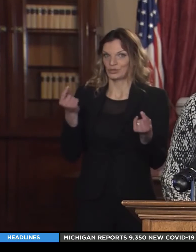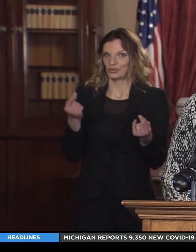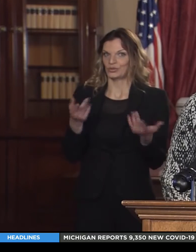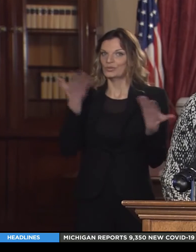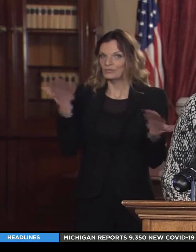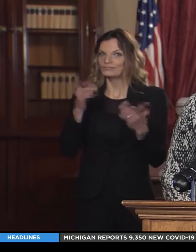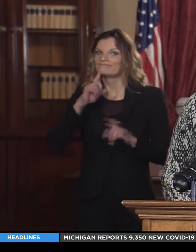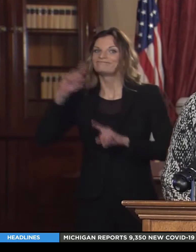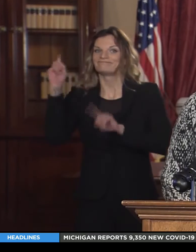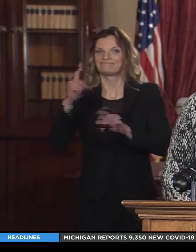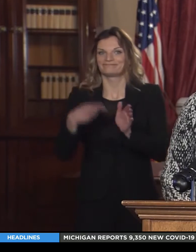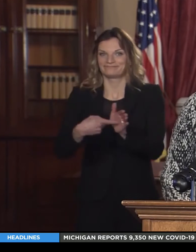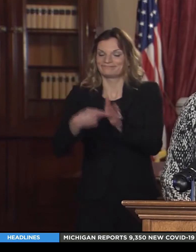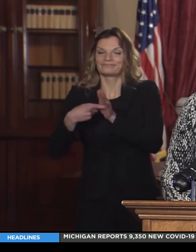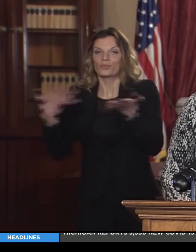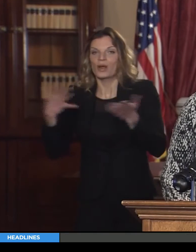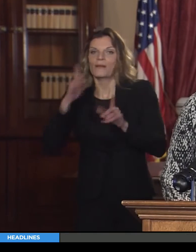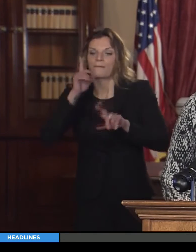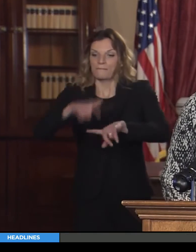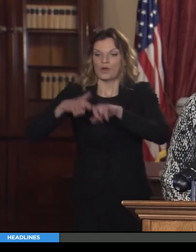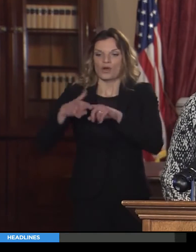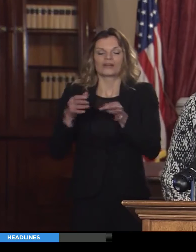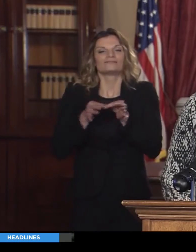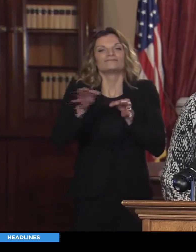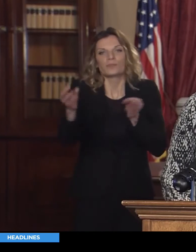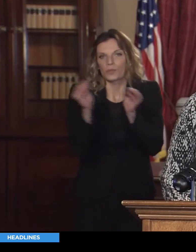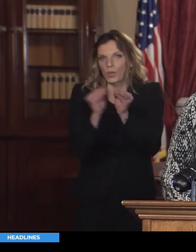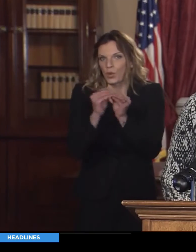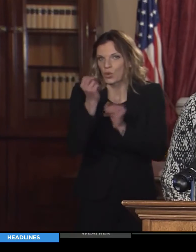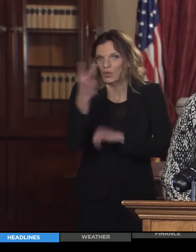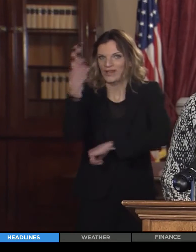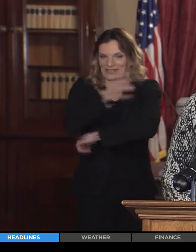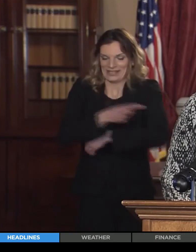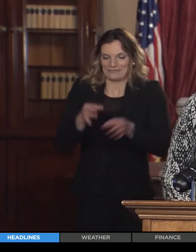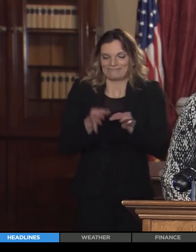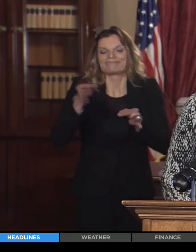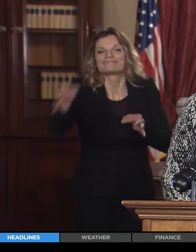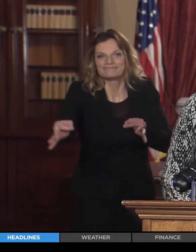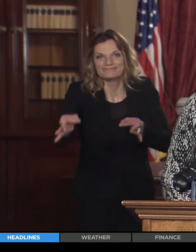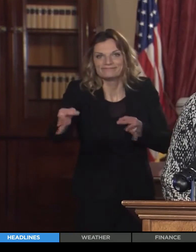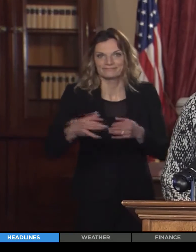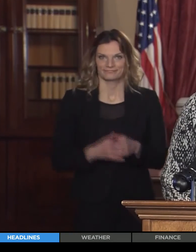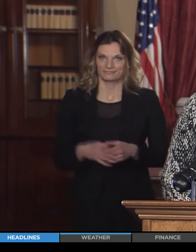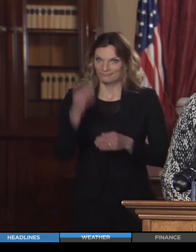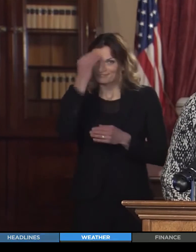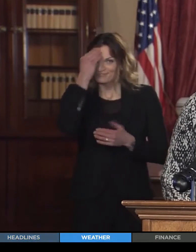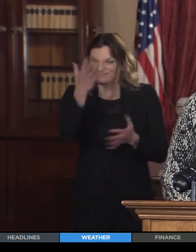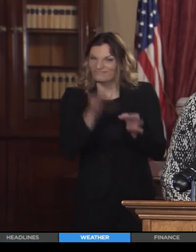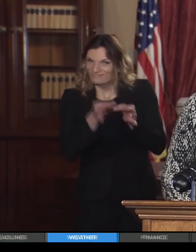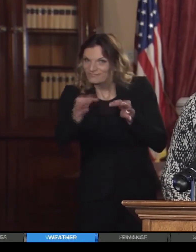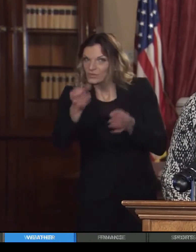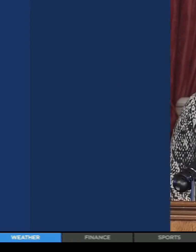days. All of the governor's restrictions, including a ban on indoor dining and limits on gatherings, now last through December 20th.